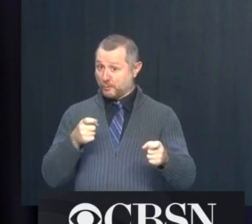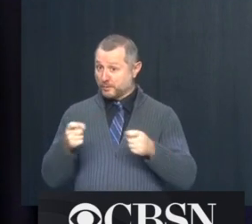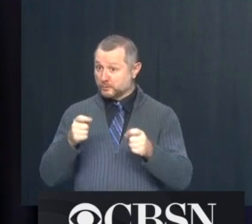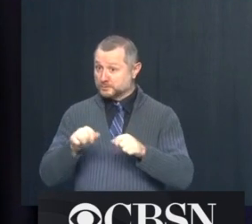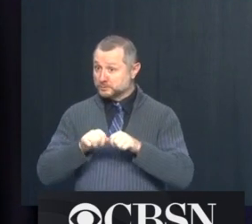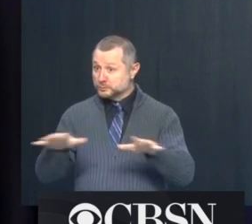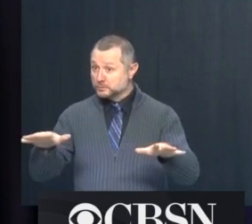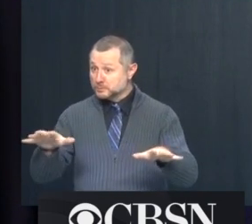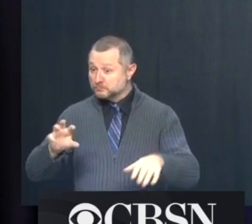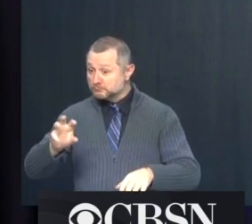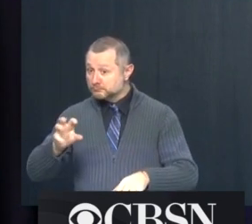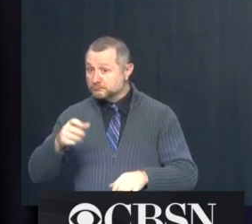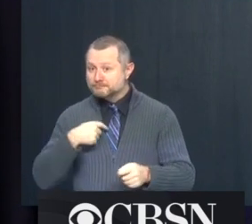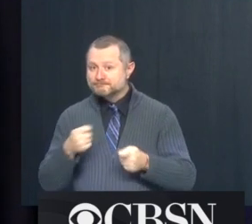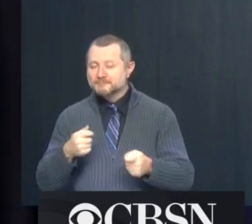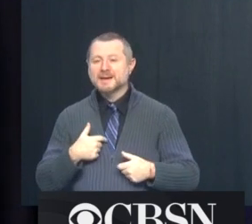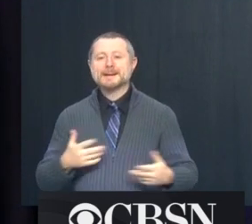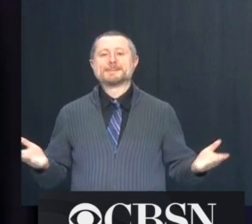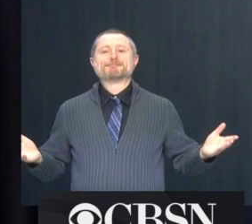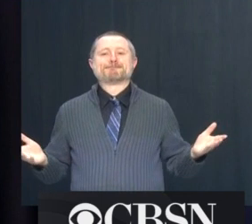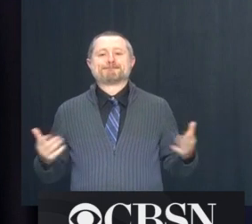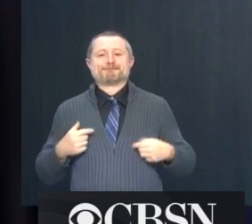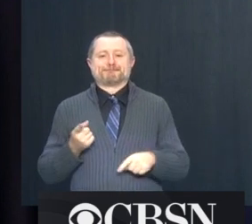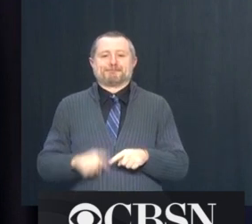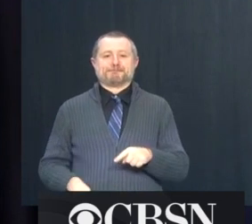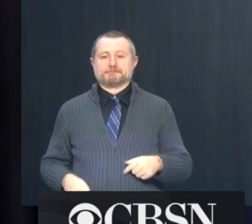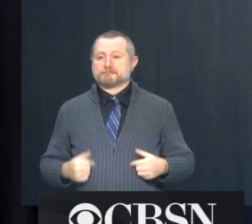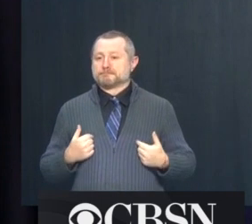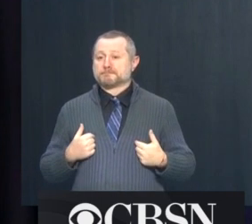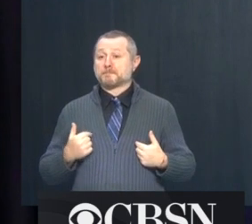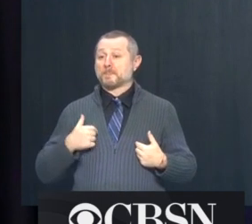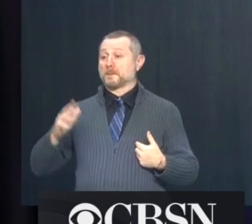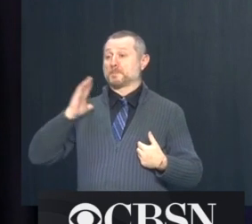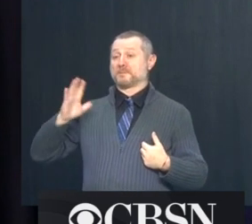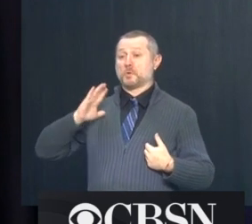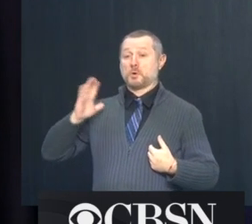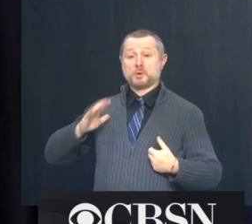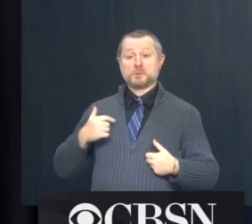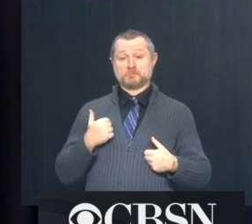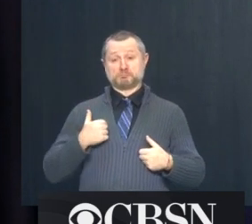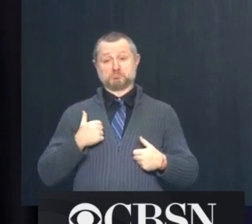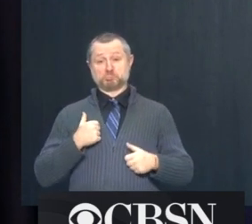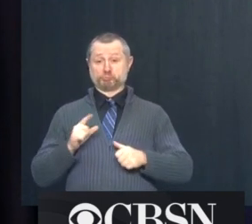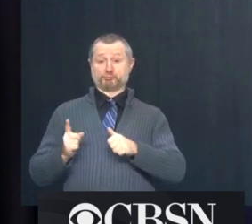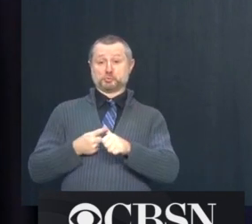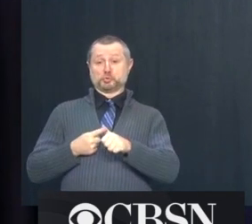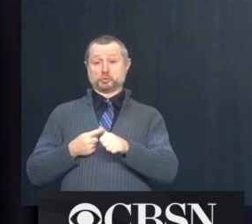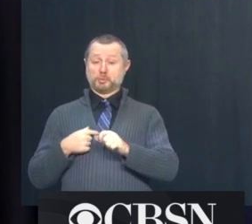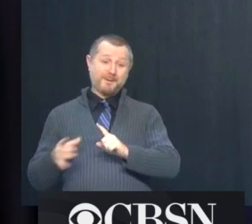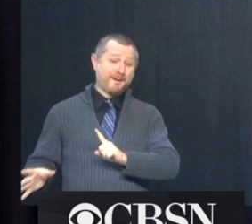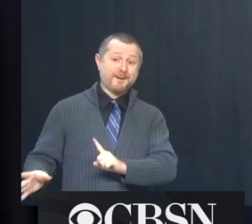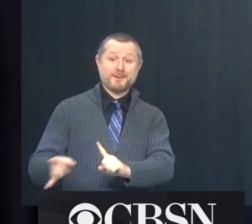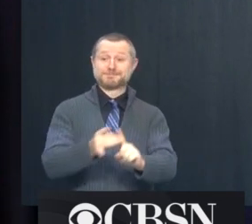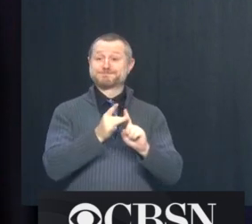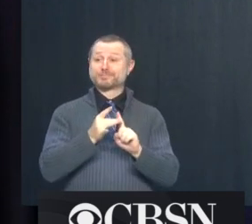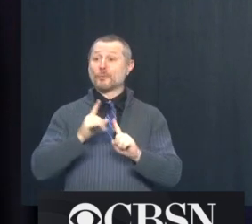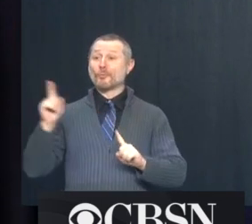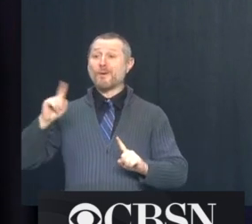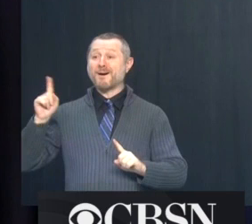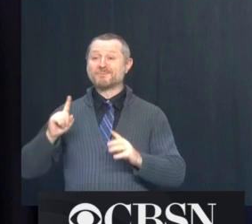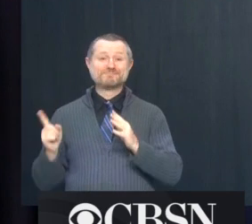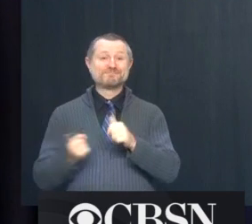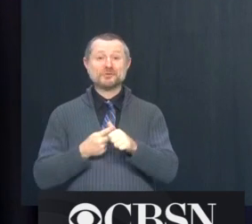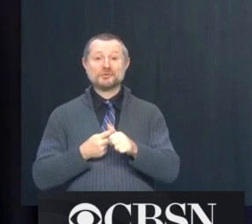we started, the spread was indoor dining, large social gatherings.